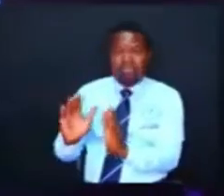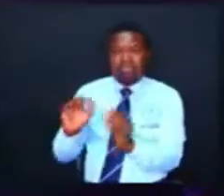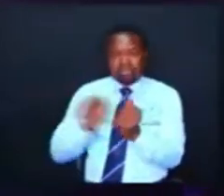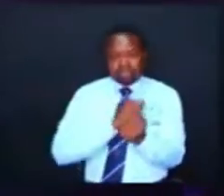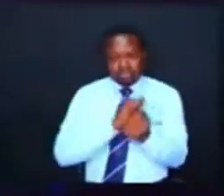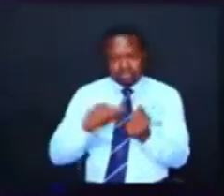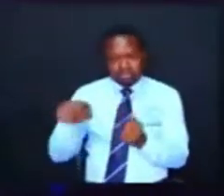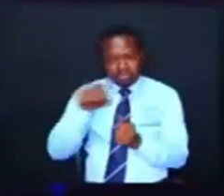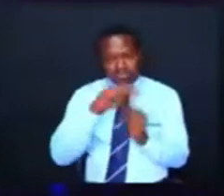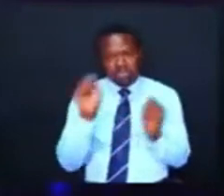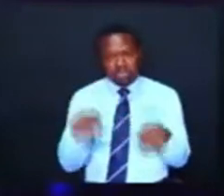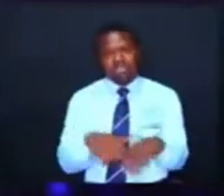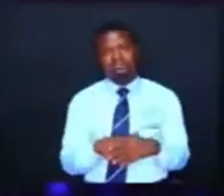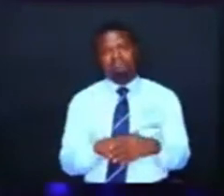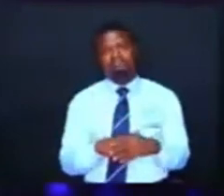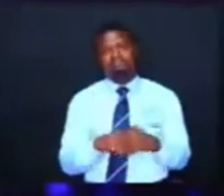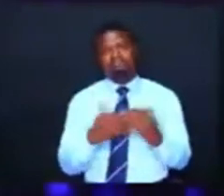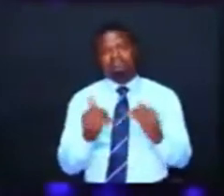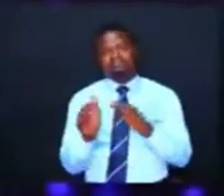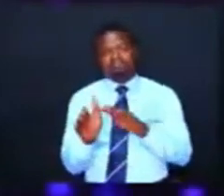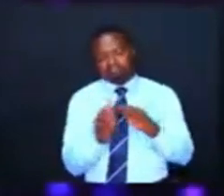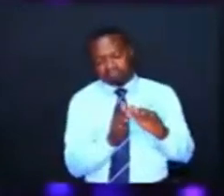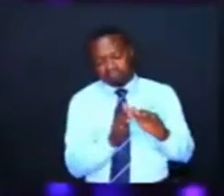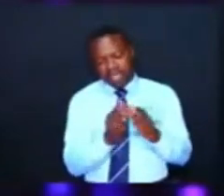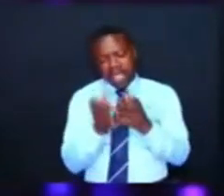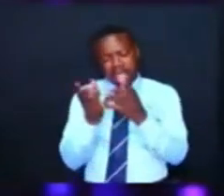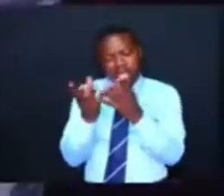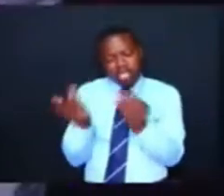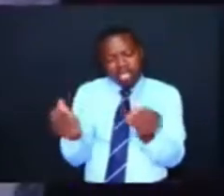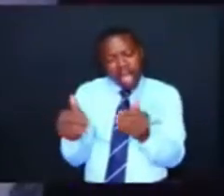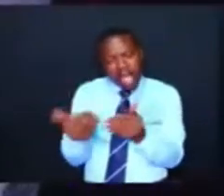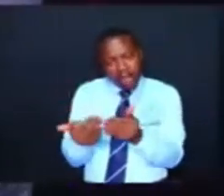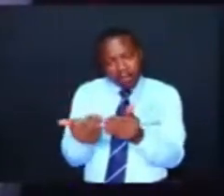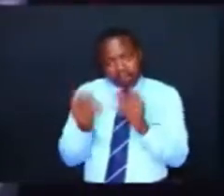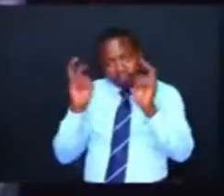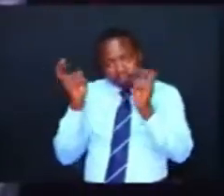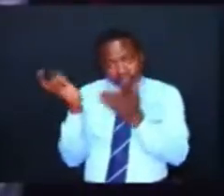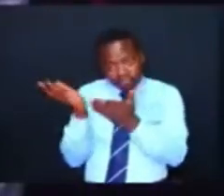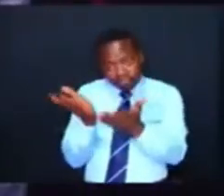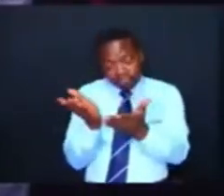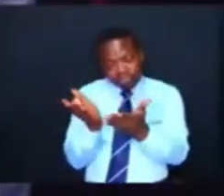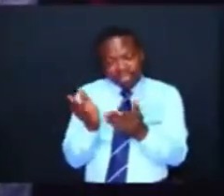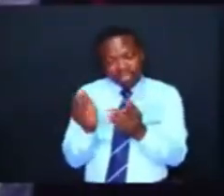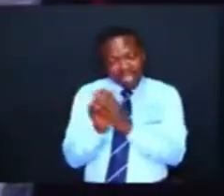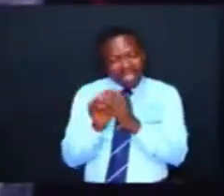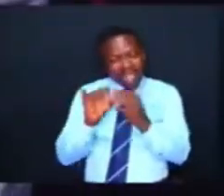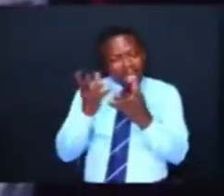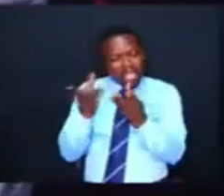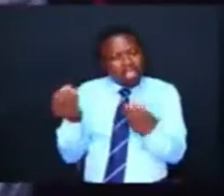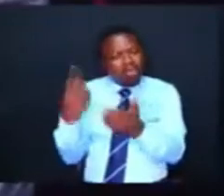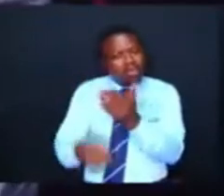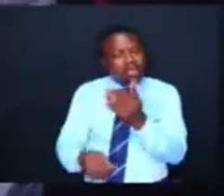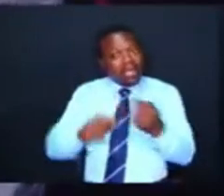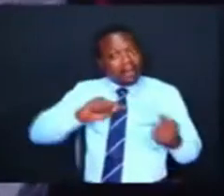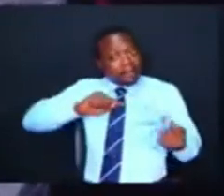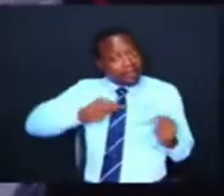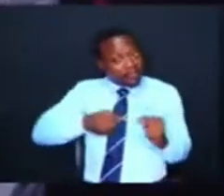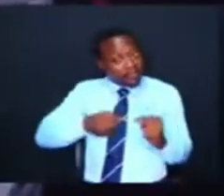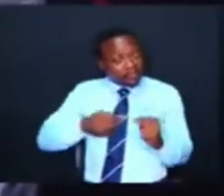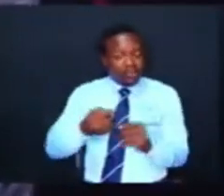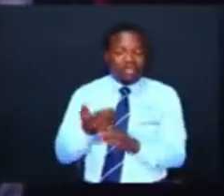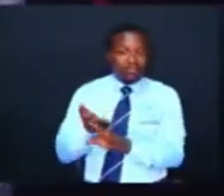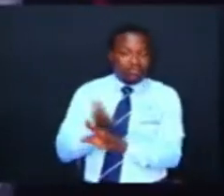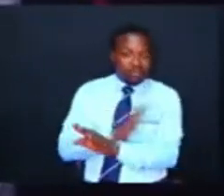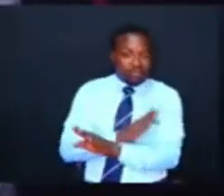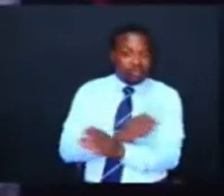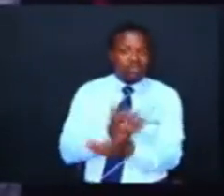so before I talk about solution, as in dealing with bitterness, I want to